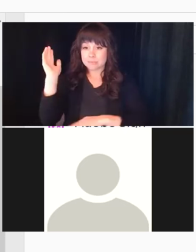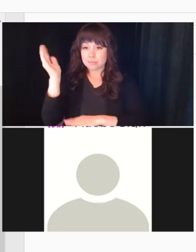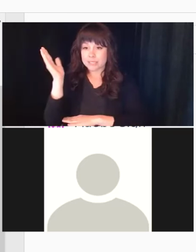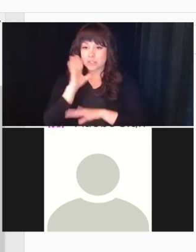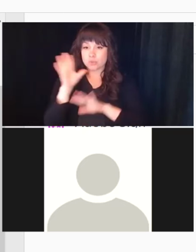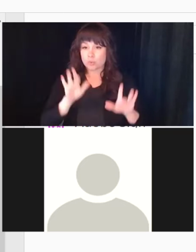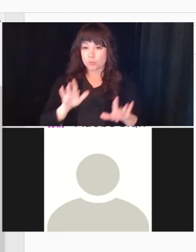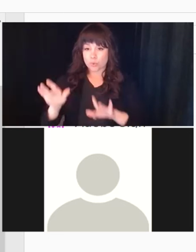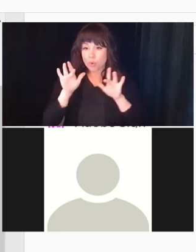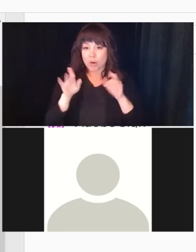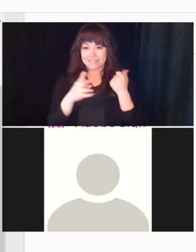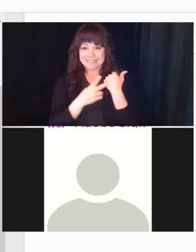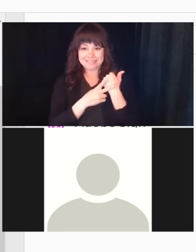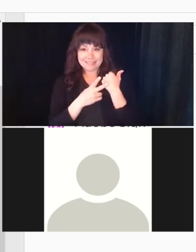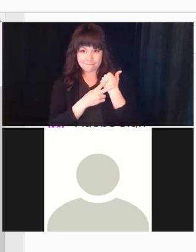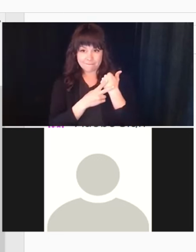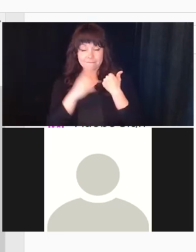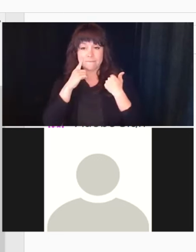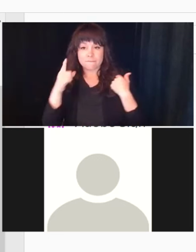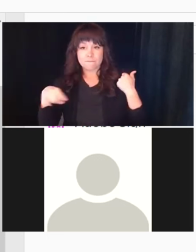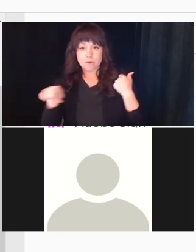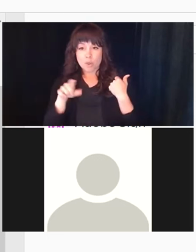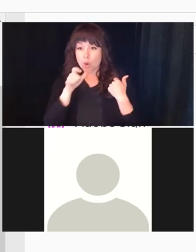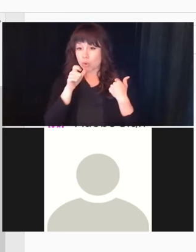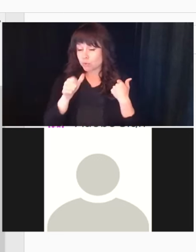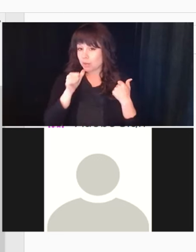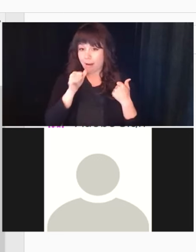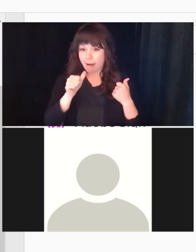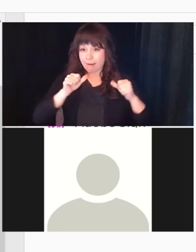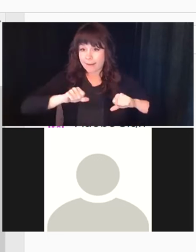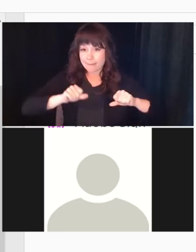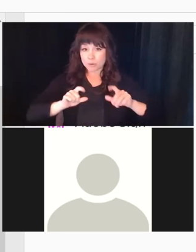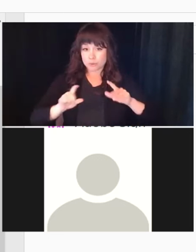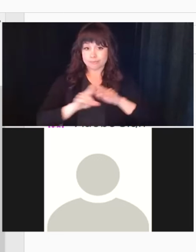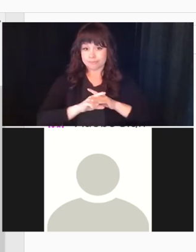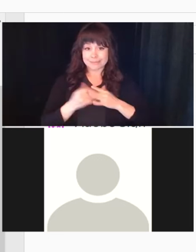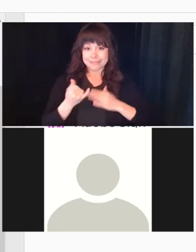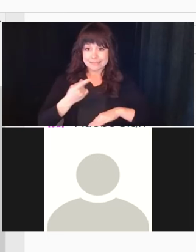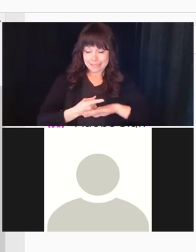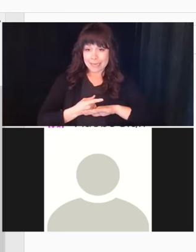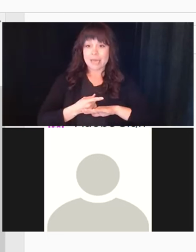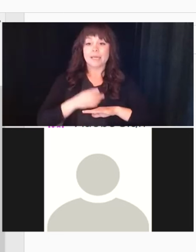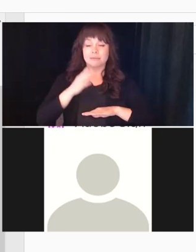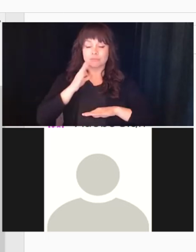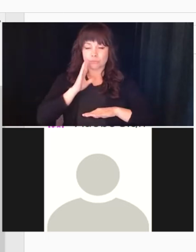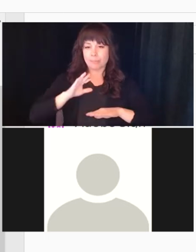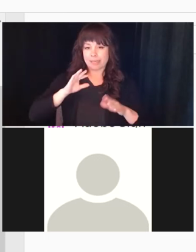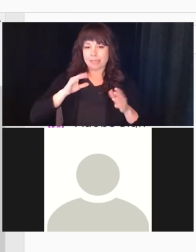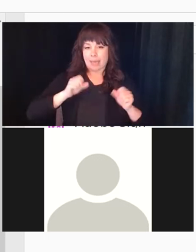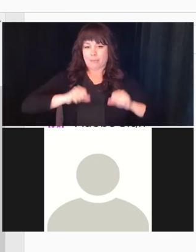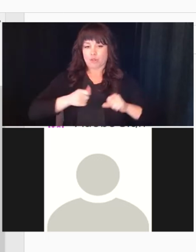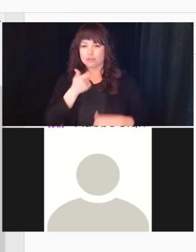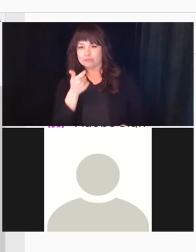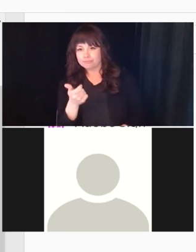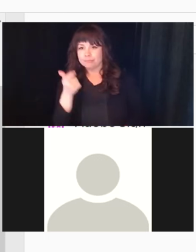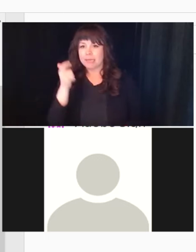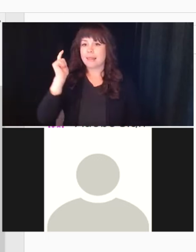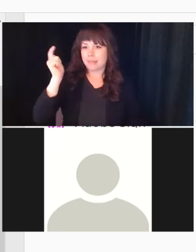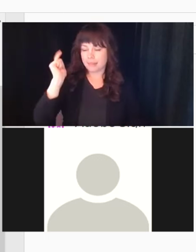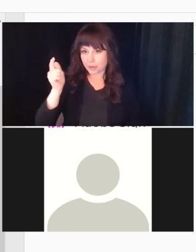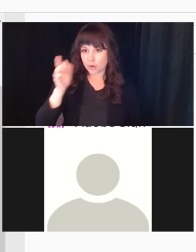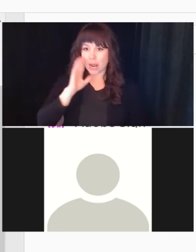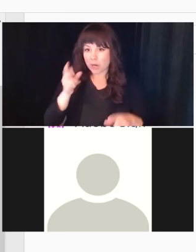archived for the benefit of those who were not able to join us today. It's going to go up on the DARS